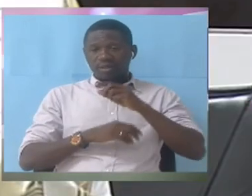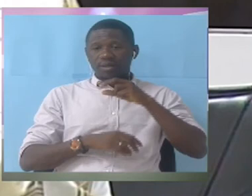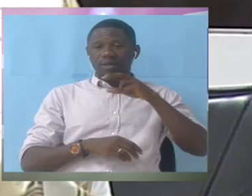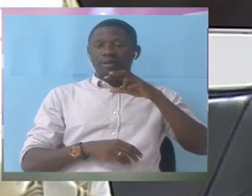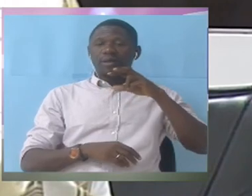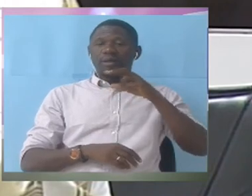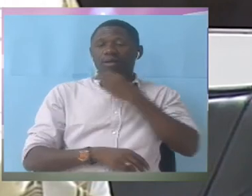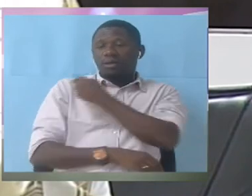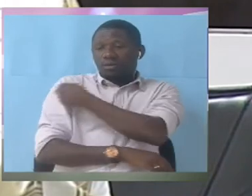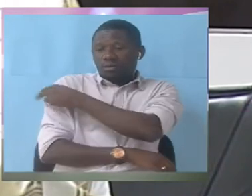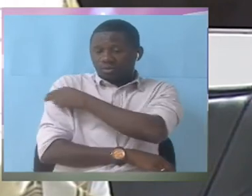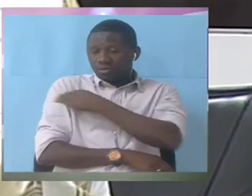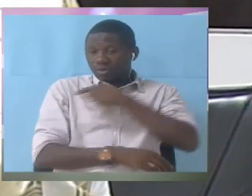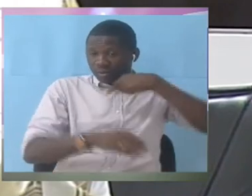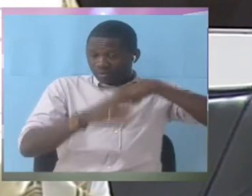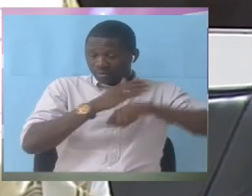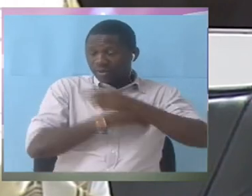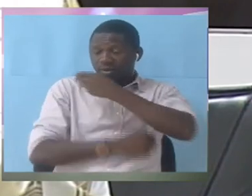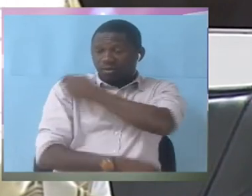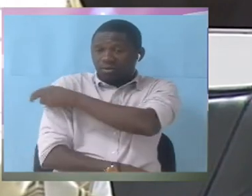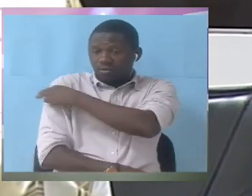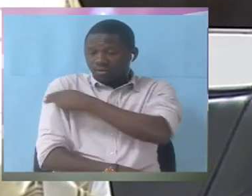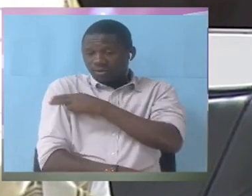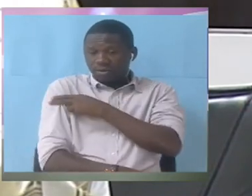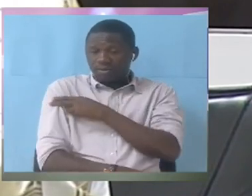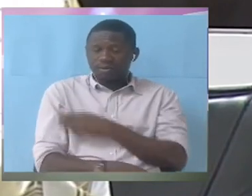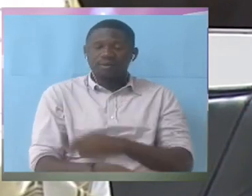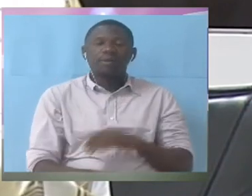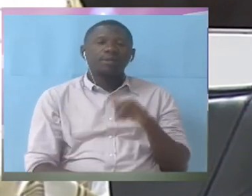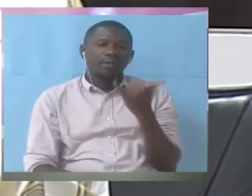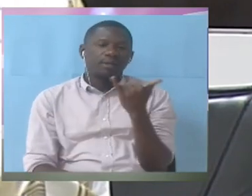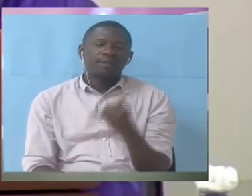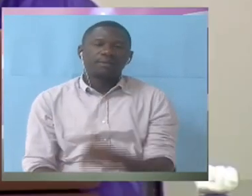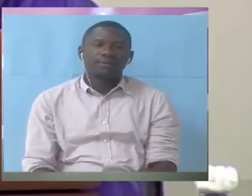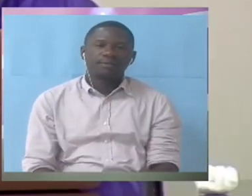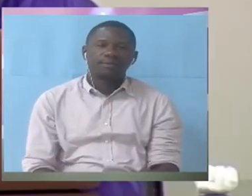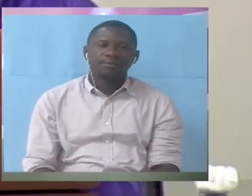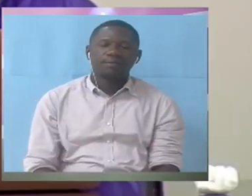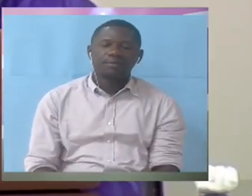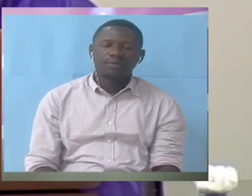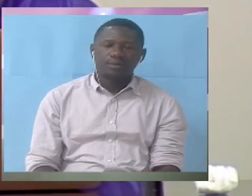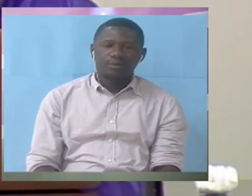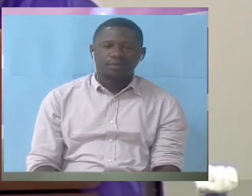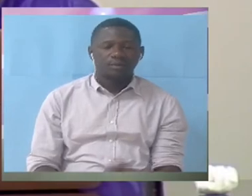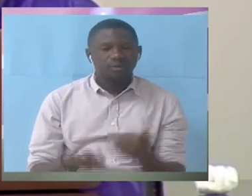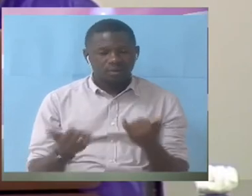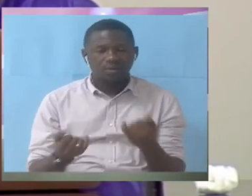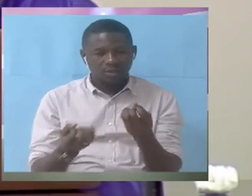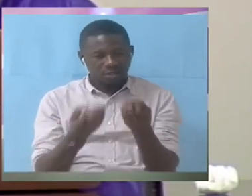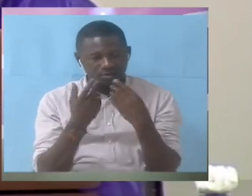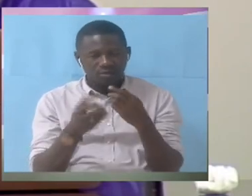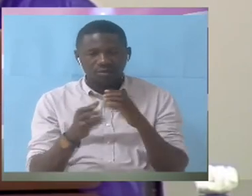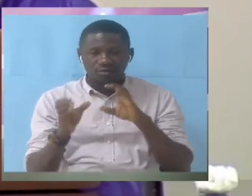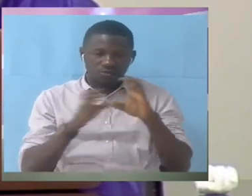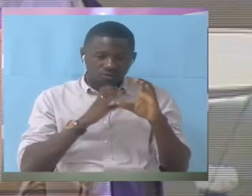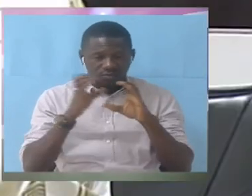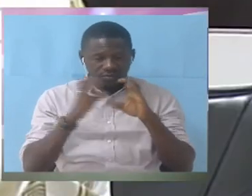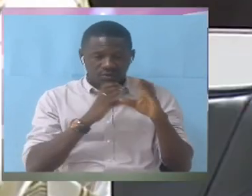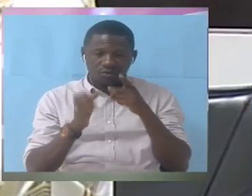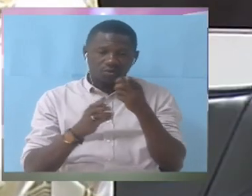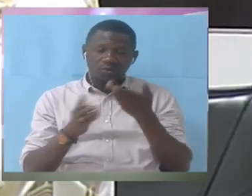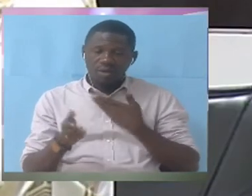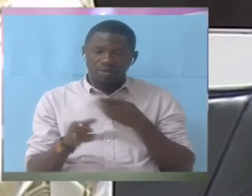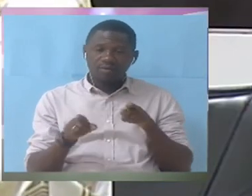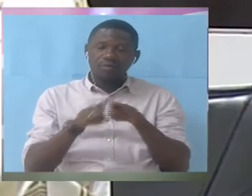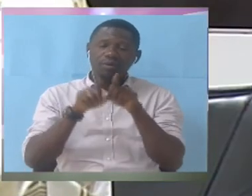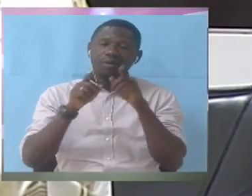la ne ci bir l'hôpital bi fofu la ko bëgga defé. Yes. Wow. Can you tell us the conversation you had with him on that issue? Mën nga ñoo wax. I